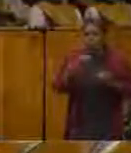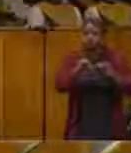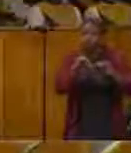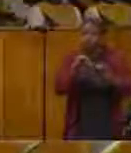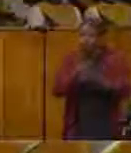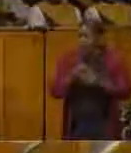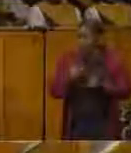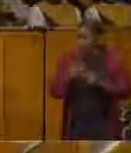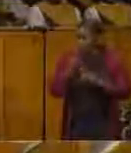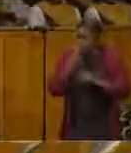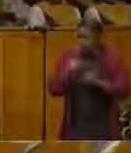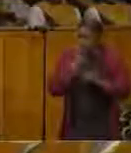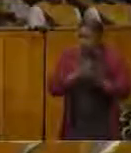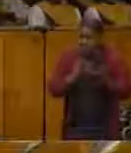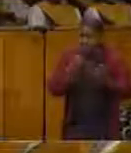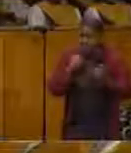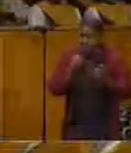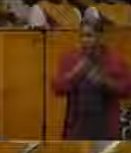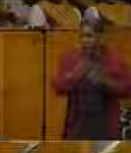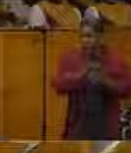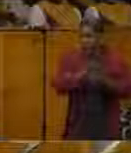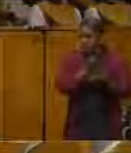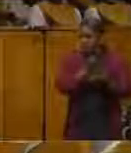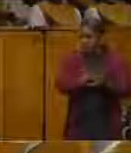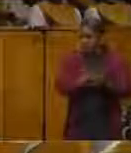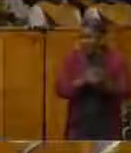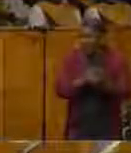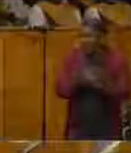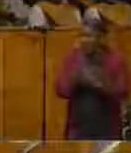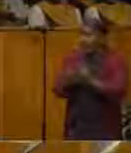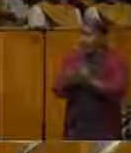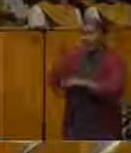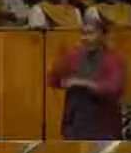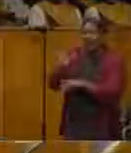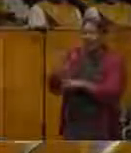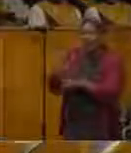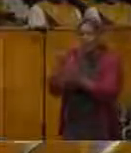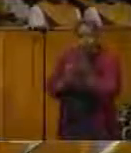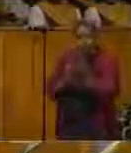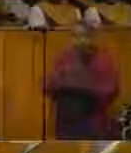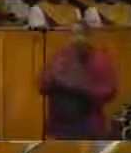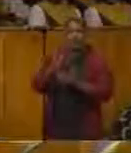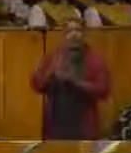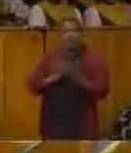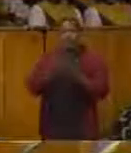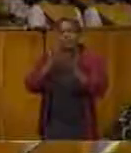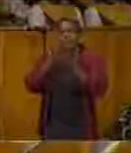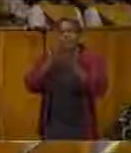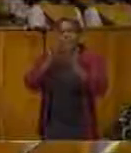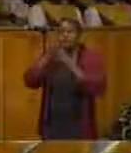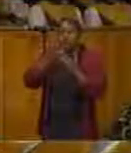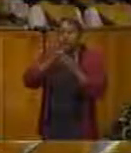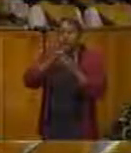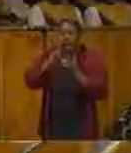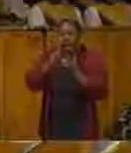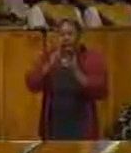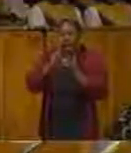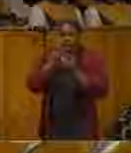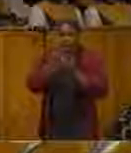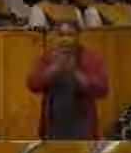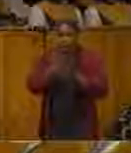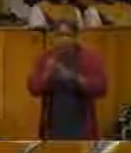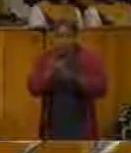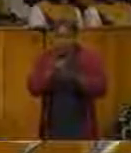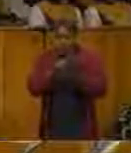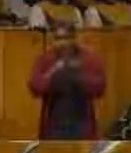realize there's some things I've got to tighten up so that I can give God what God deserves. There are some holes in the bucket I got to plug. There's some areas I'm